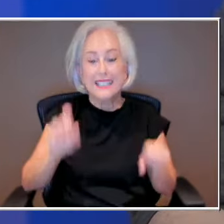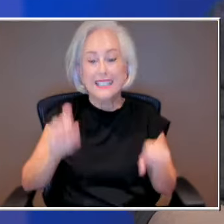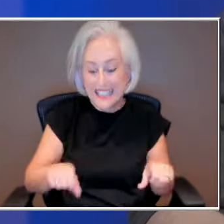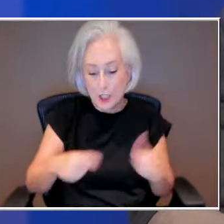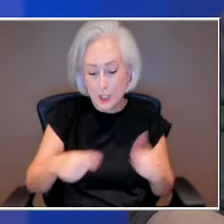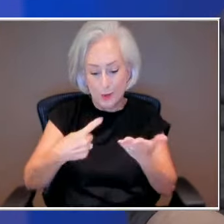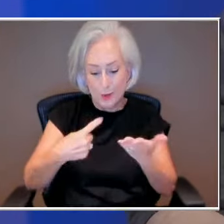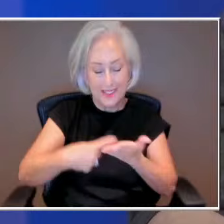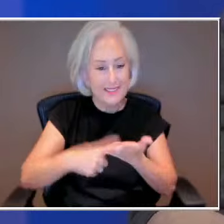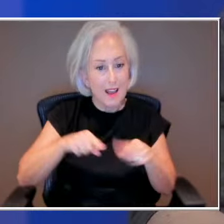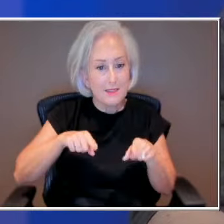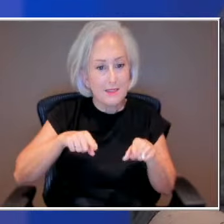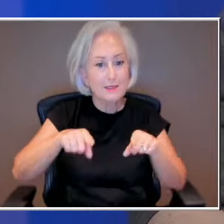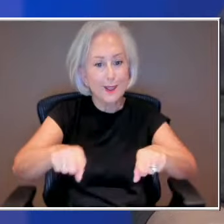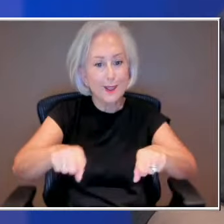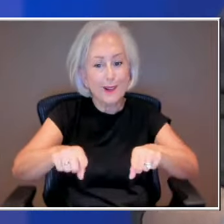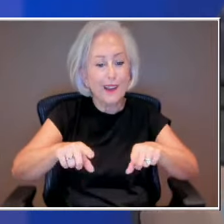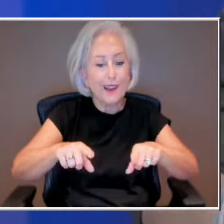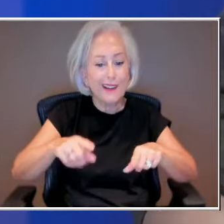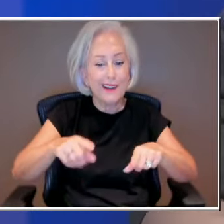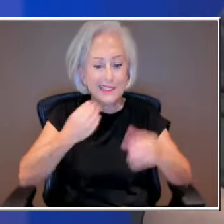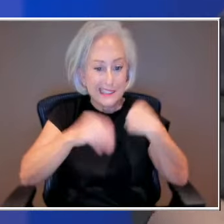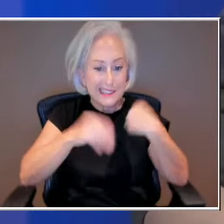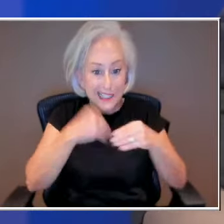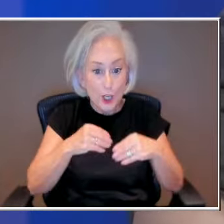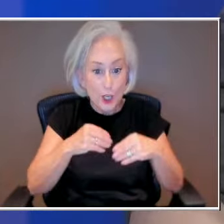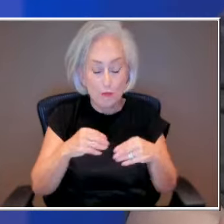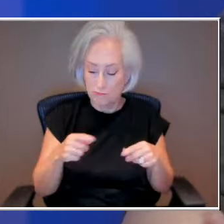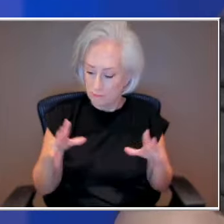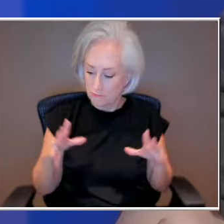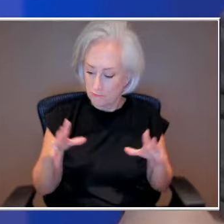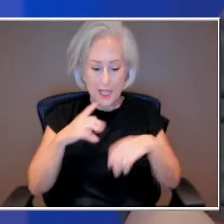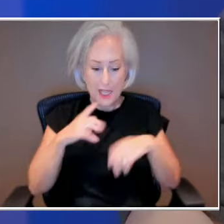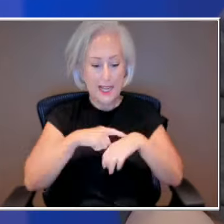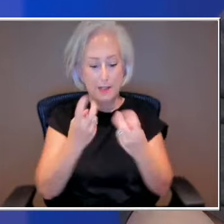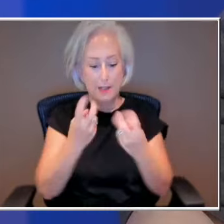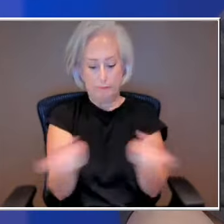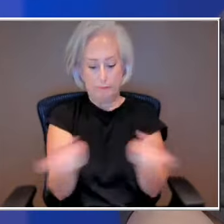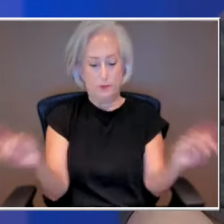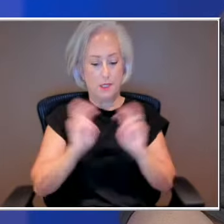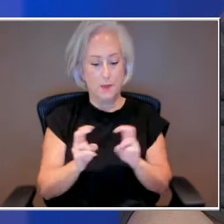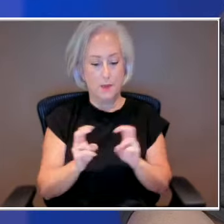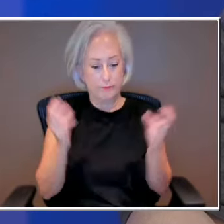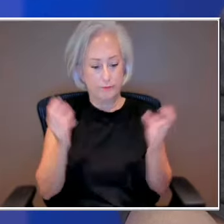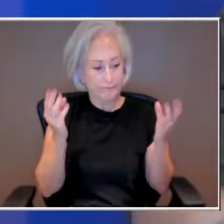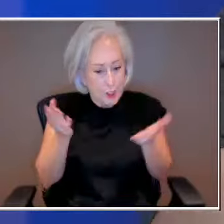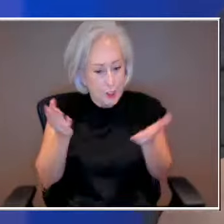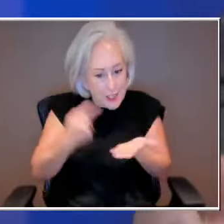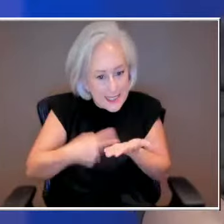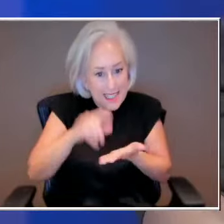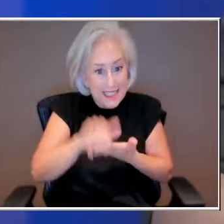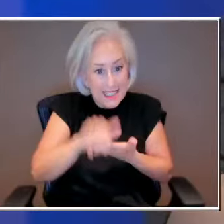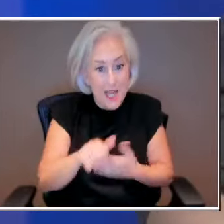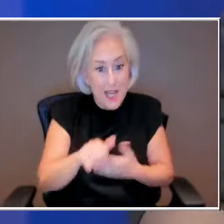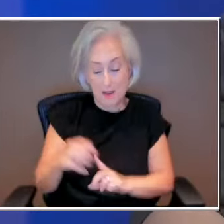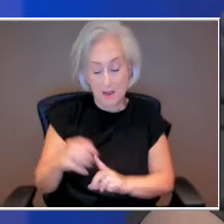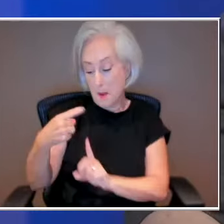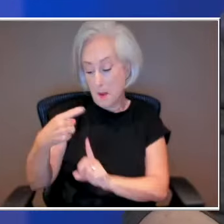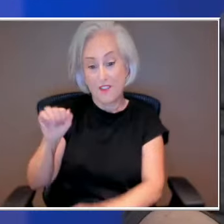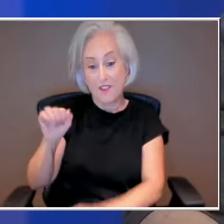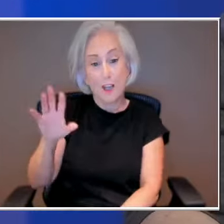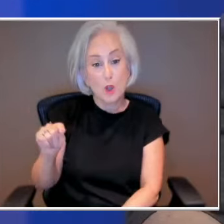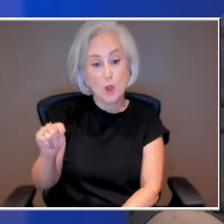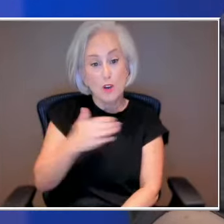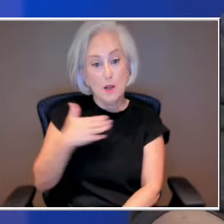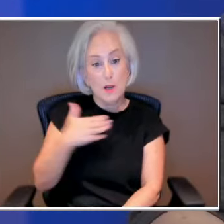holidays. Bring it up. Make sure, yes, October is Breast Cancer Awareness Month, but it's for people. It's not just